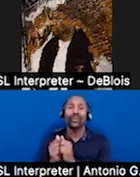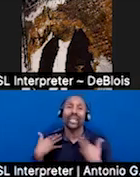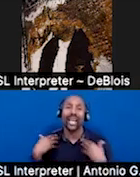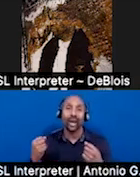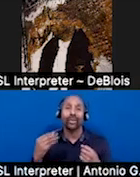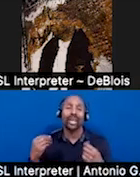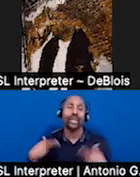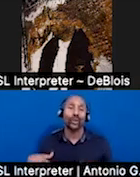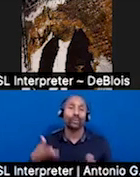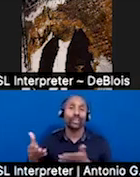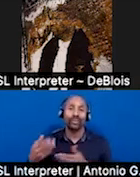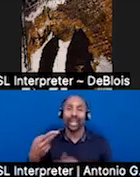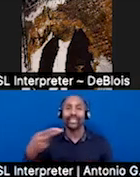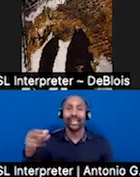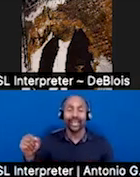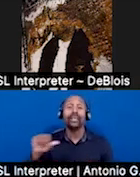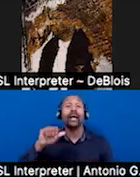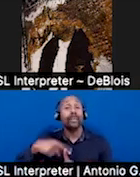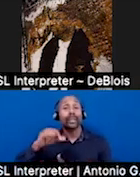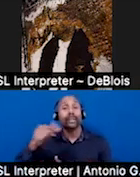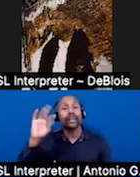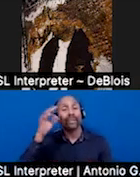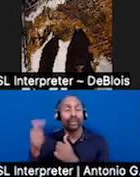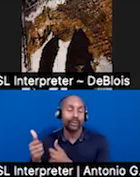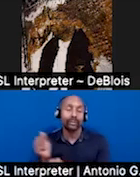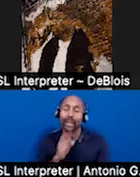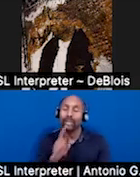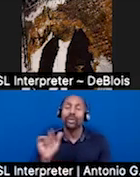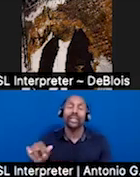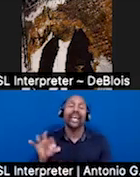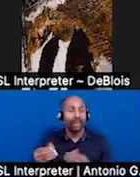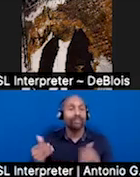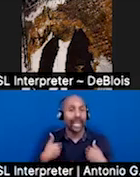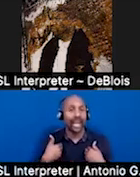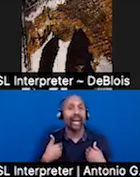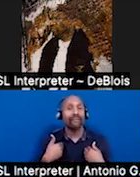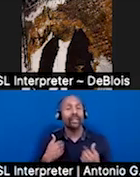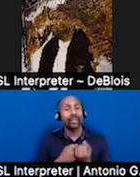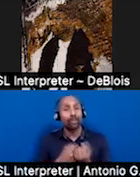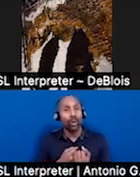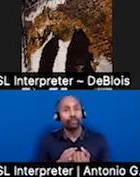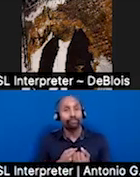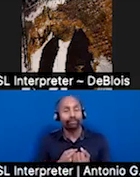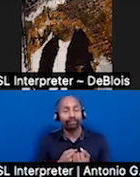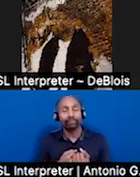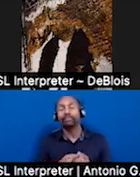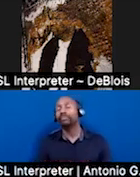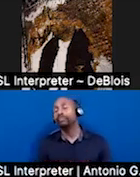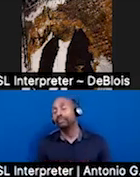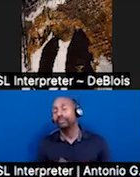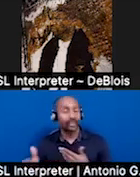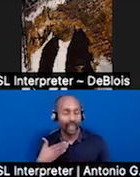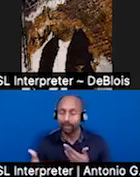federal agencies to make sure that that families are really supported, and whether, no matter